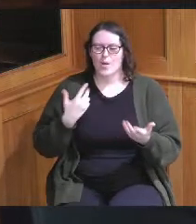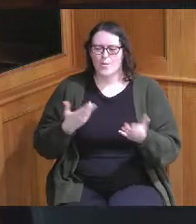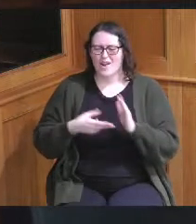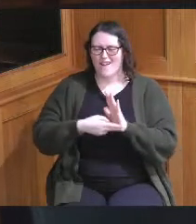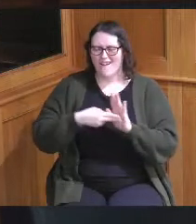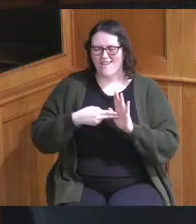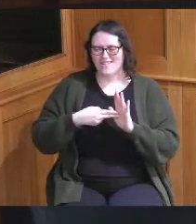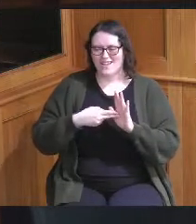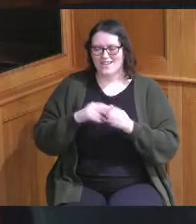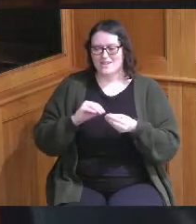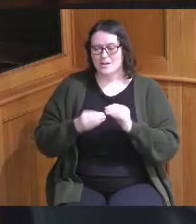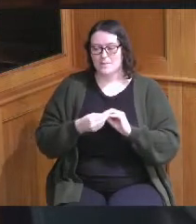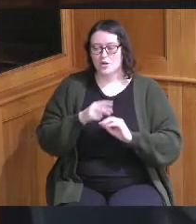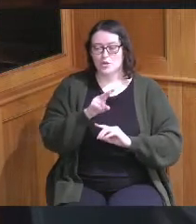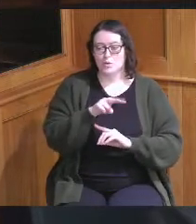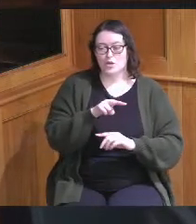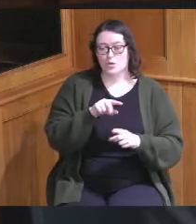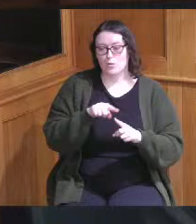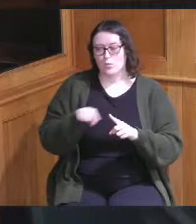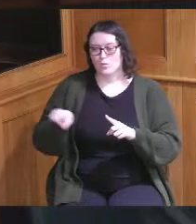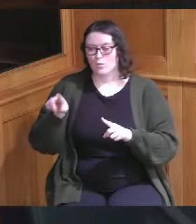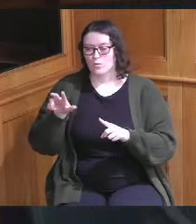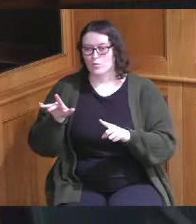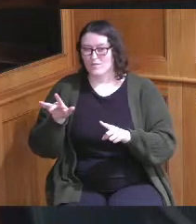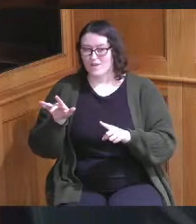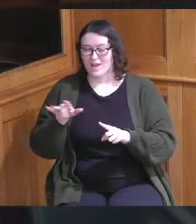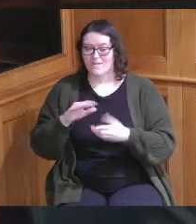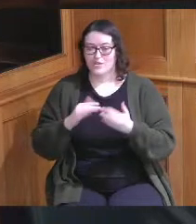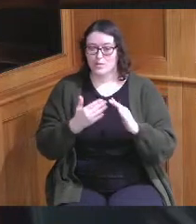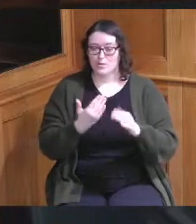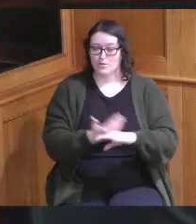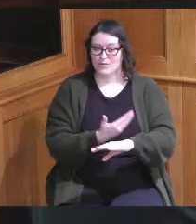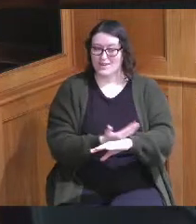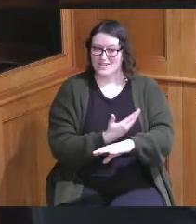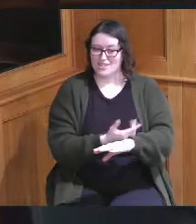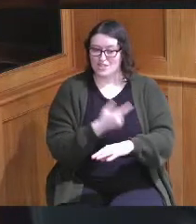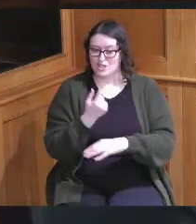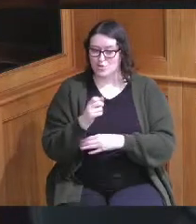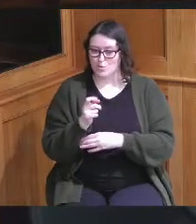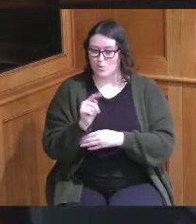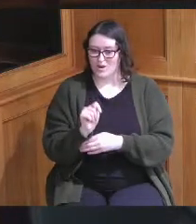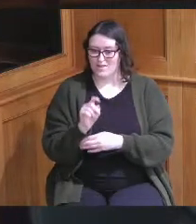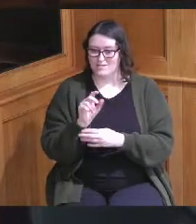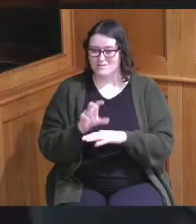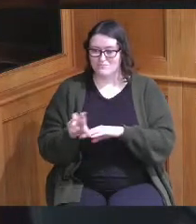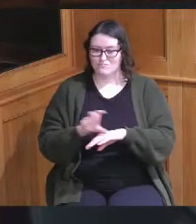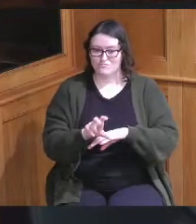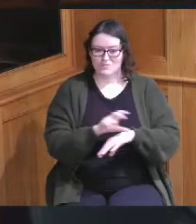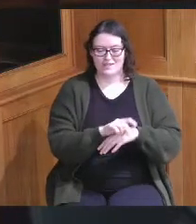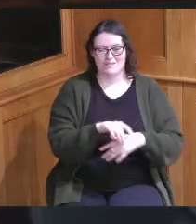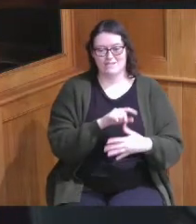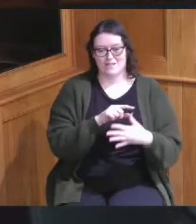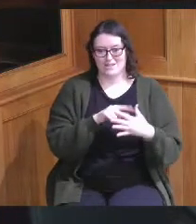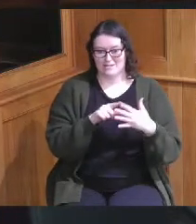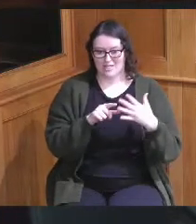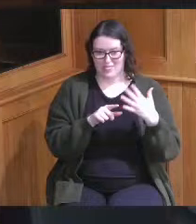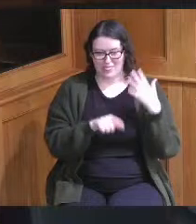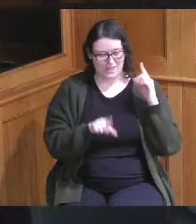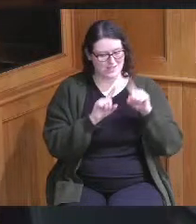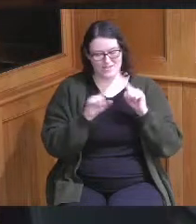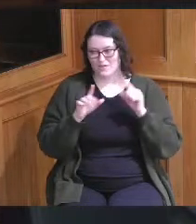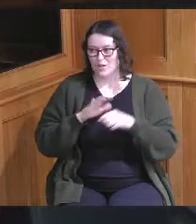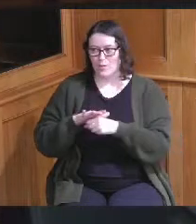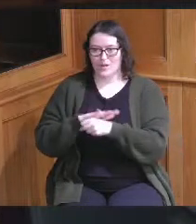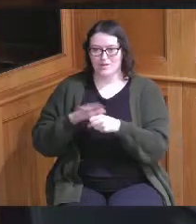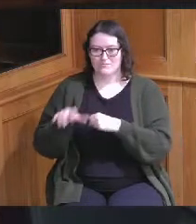highlight items 22 through 25. These are the community revitalization grants to Addiston, Newtown, Blue Ash, and Madeira. These